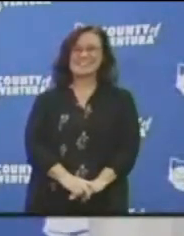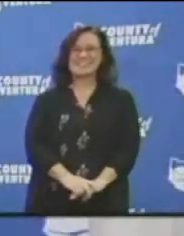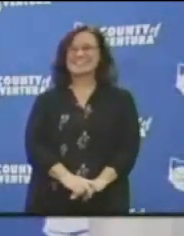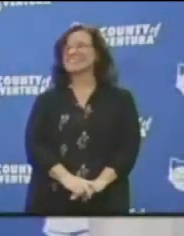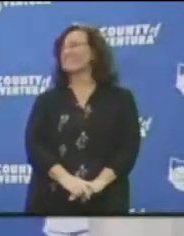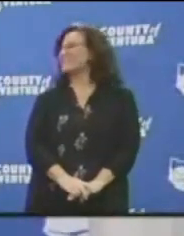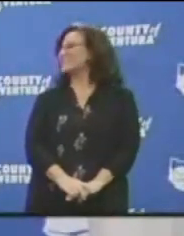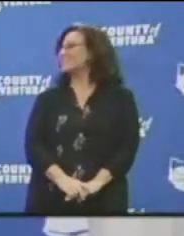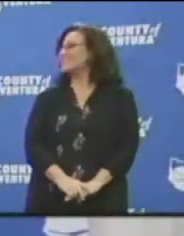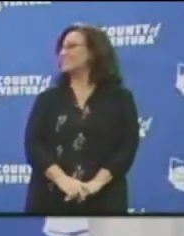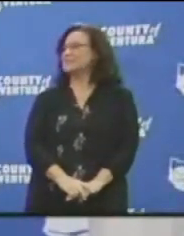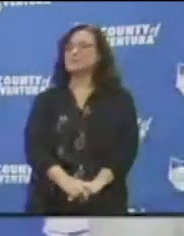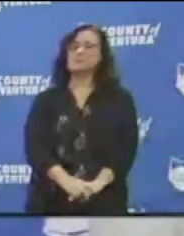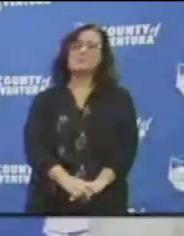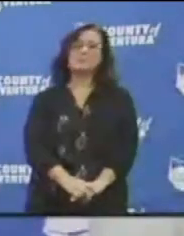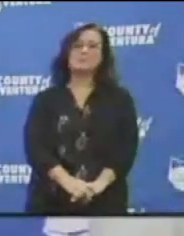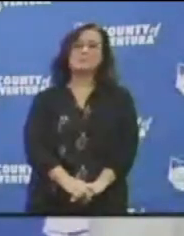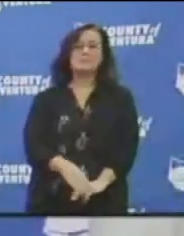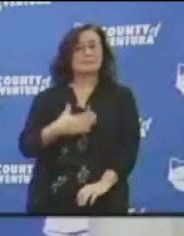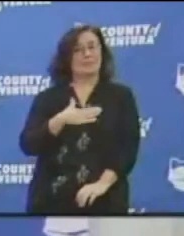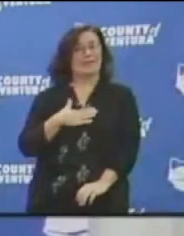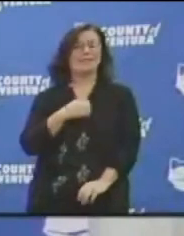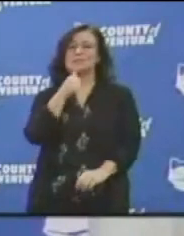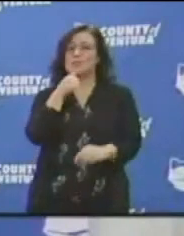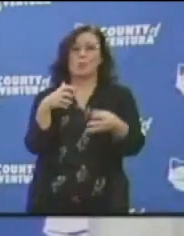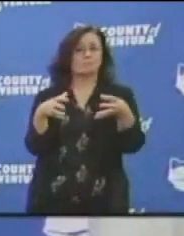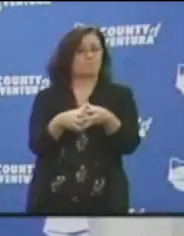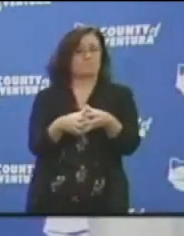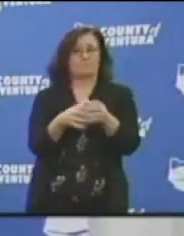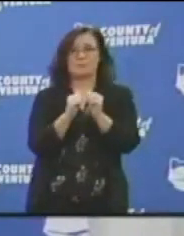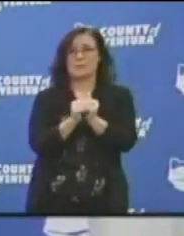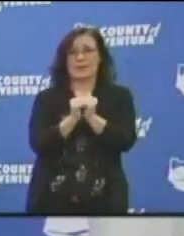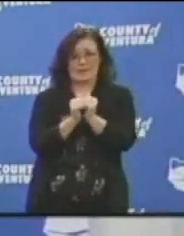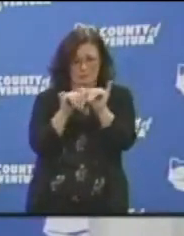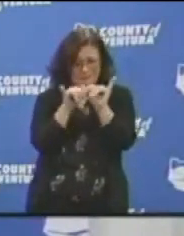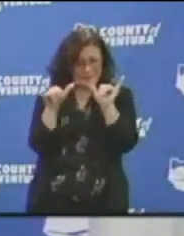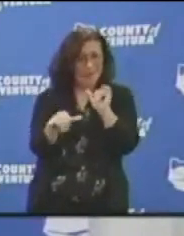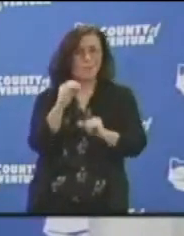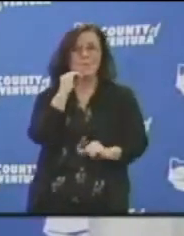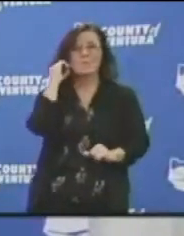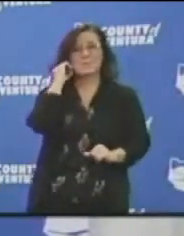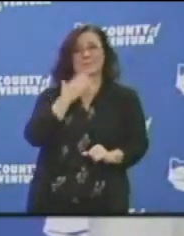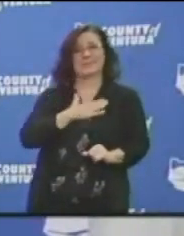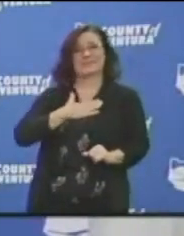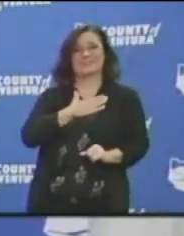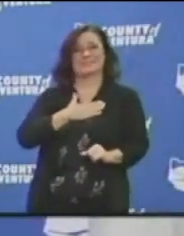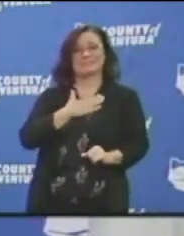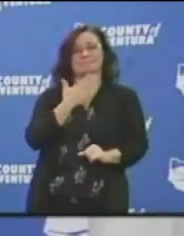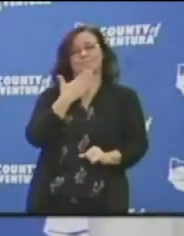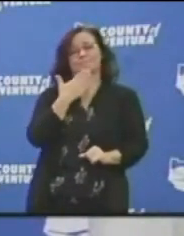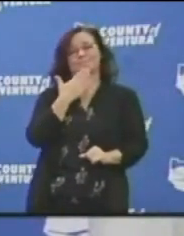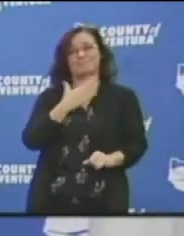And please don't gather. Stay home. Thank you.